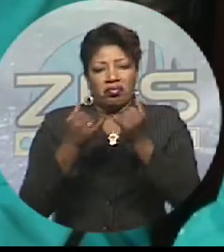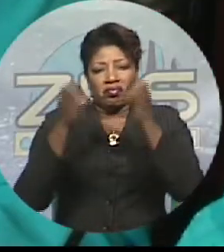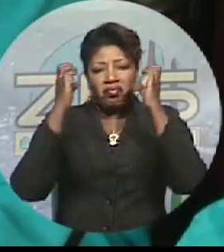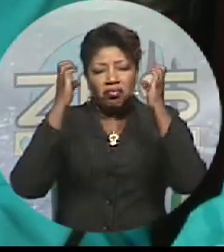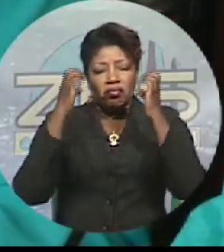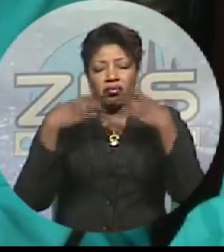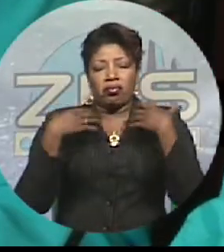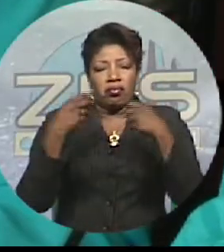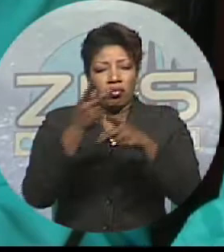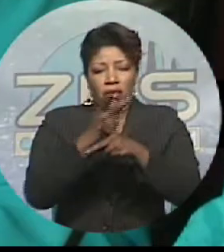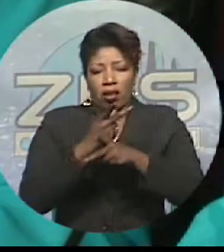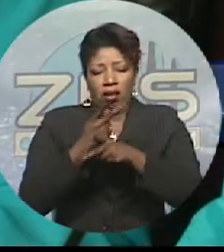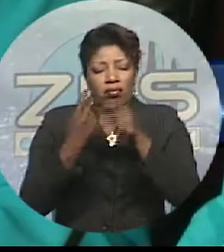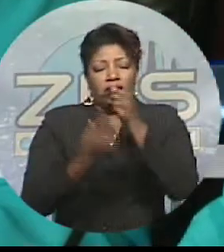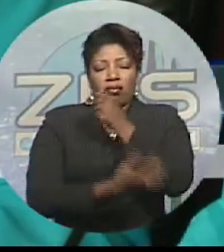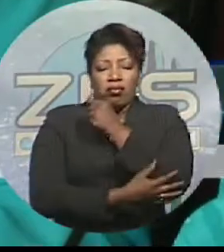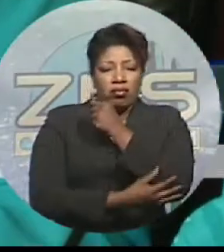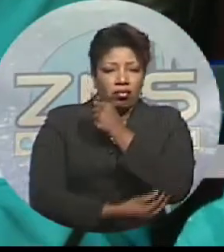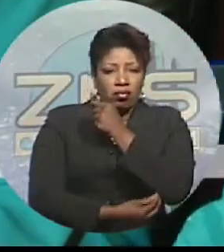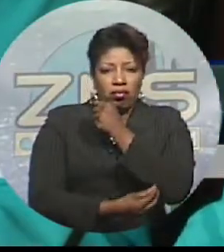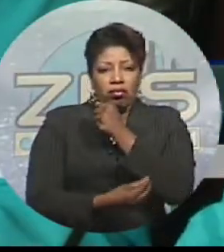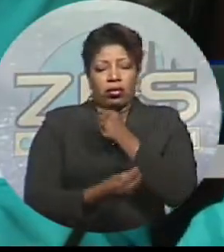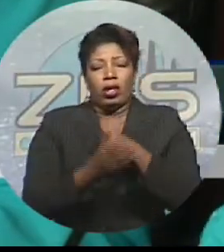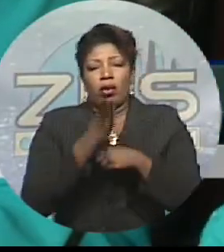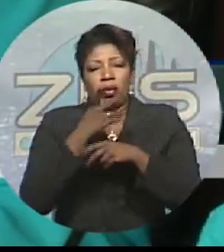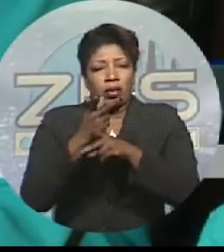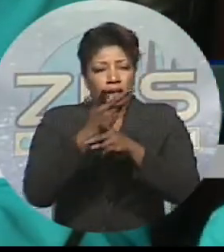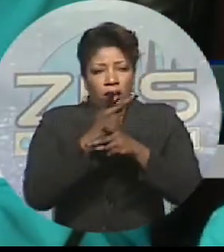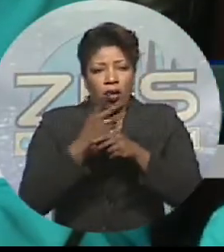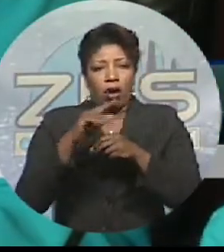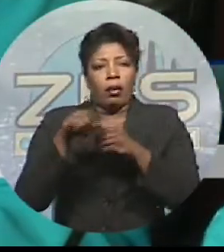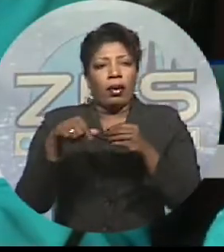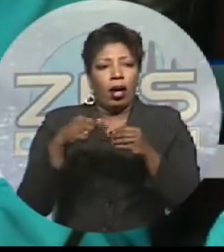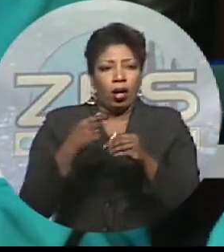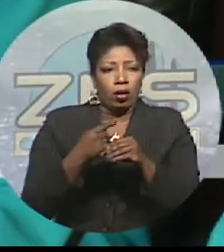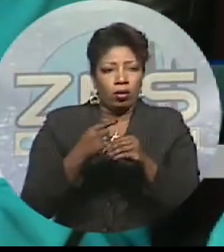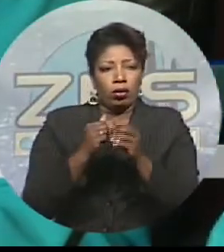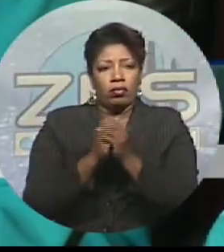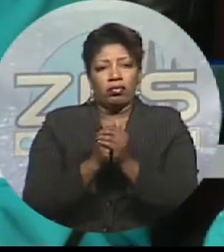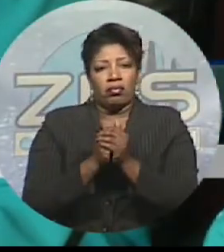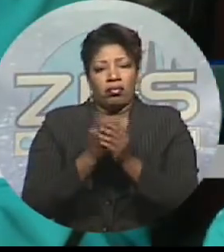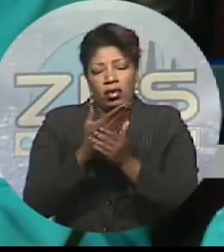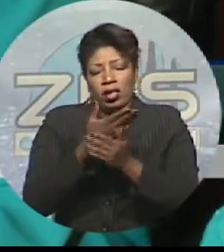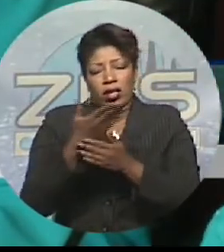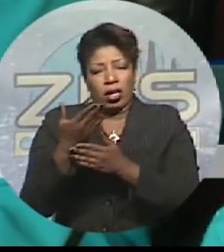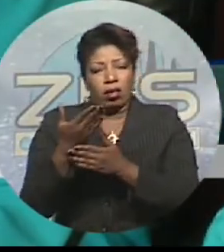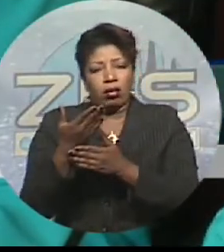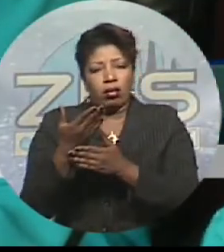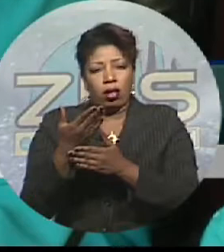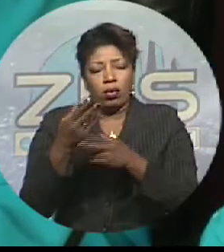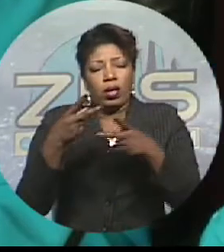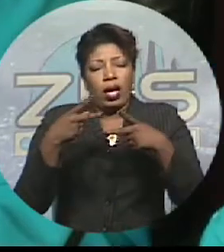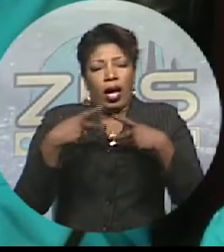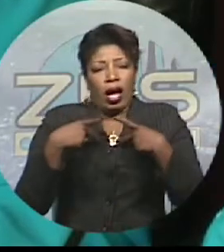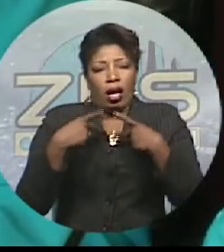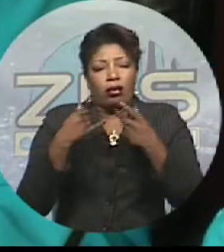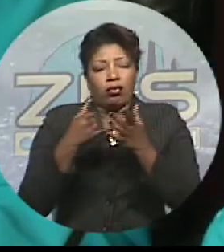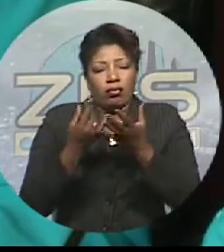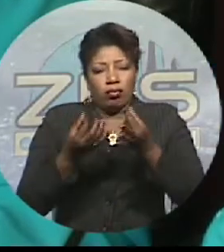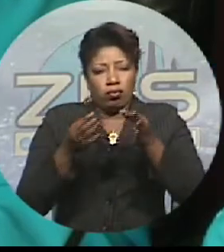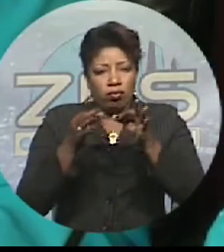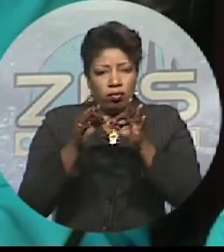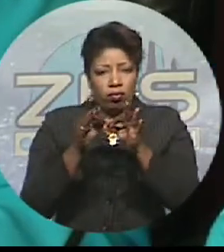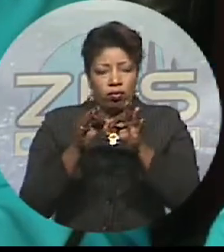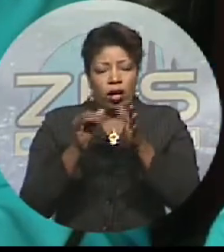healthcare, poverty, all these issues women care about. It's just an instinctive thing that we have, and I think that's very critical that